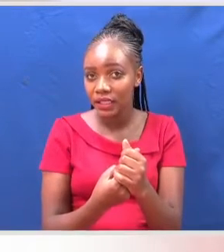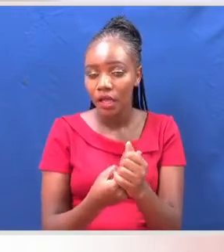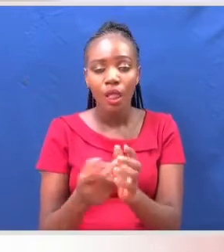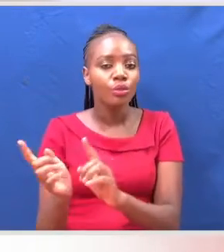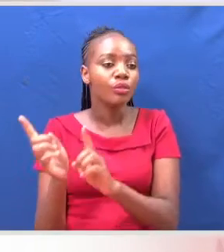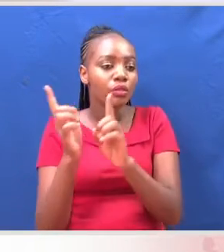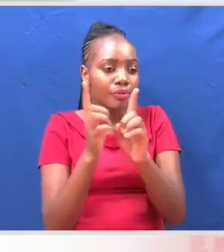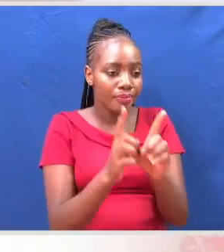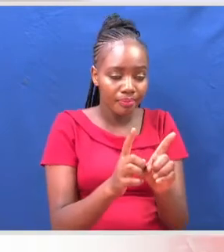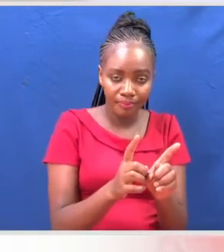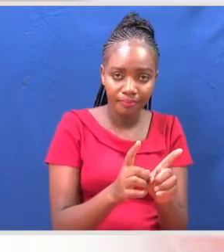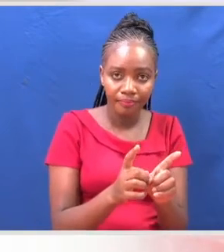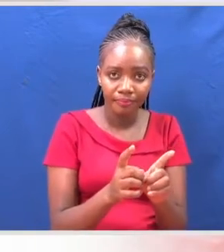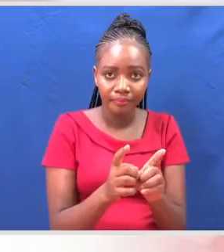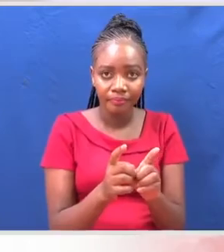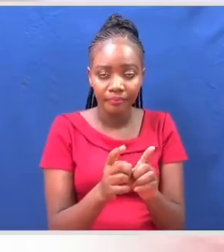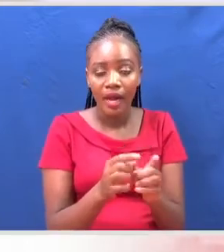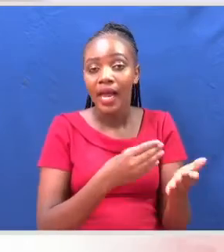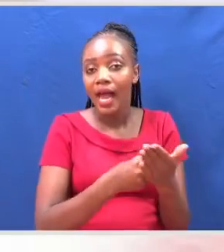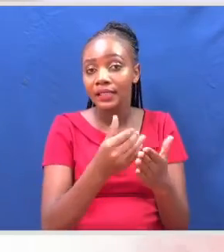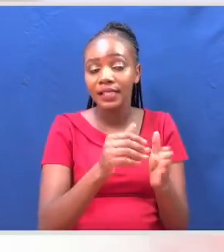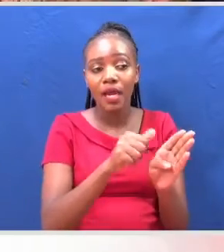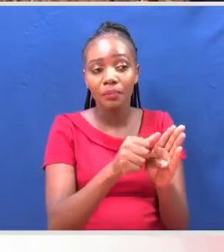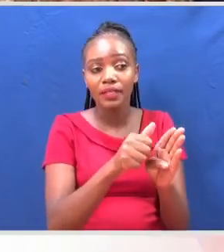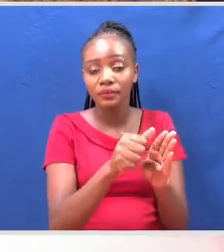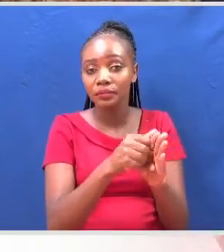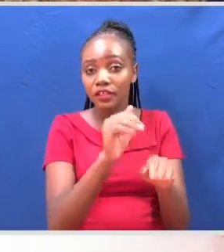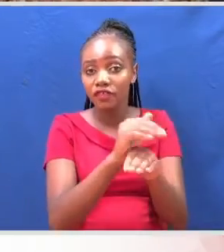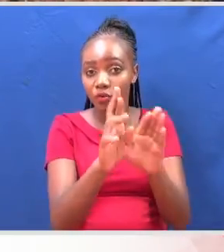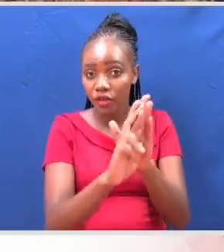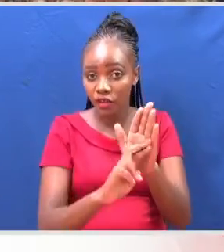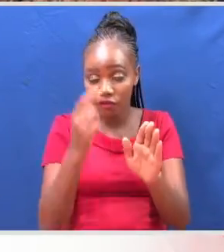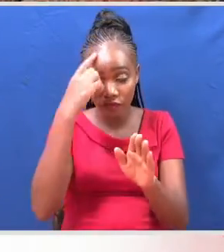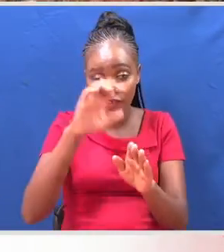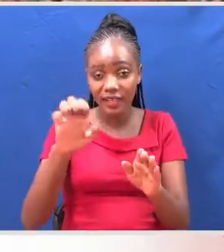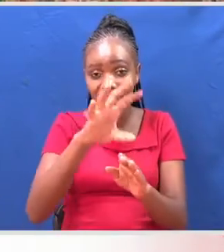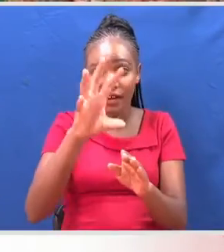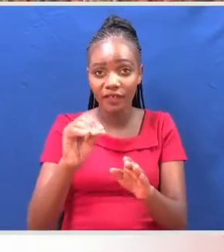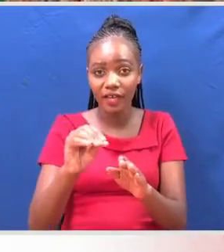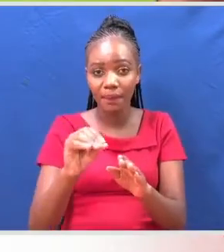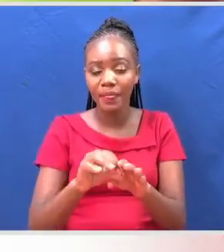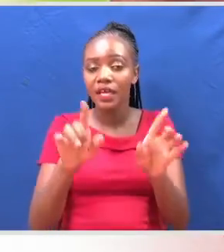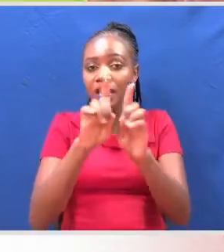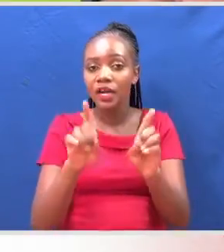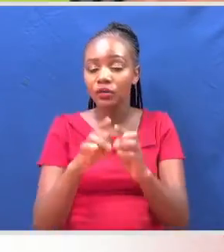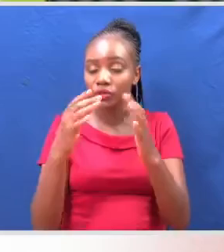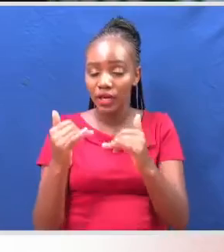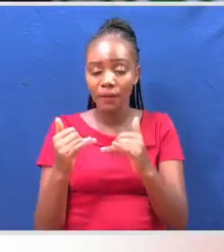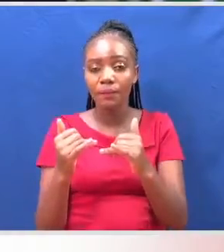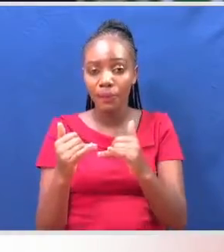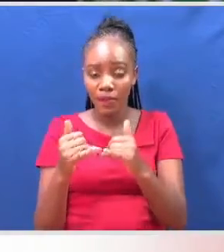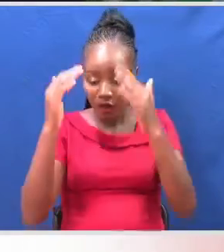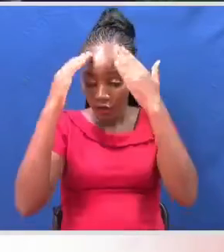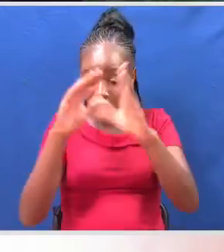maize as per the East African Community standards. In a stakeholders meeting held earlier today addressing the Irish potatoes and